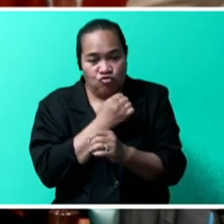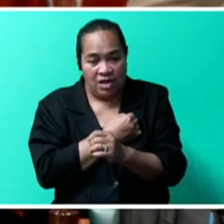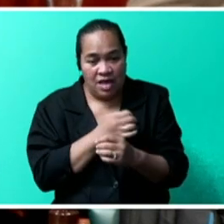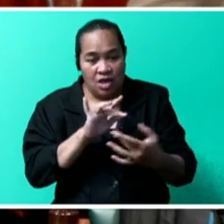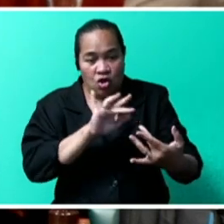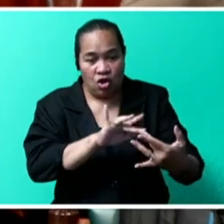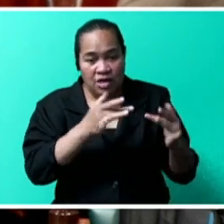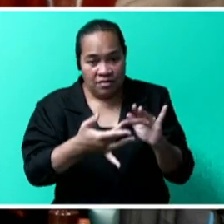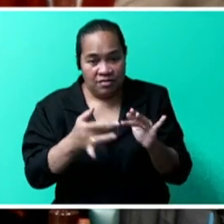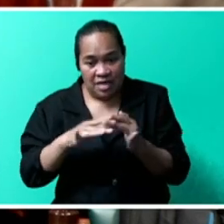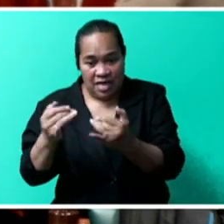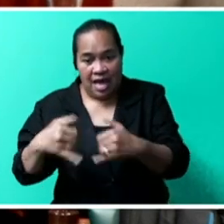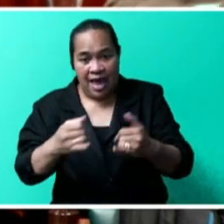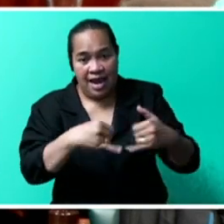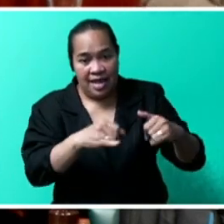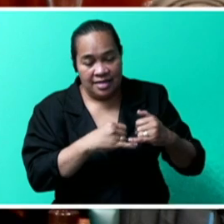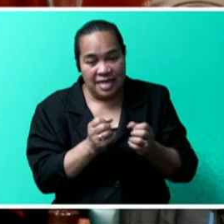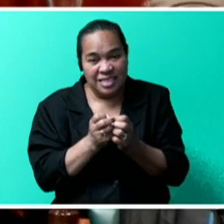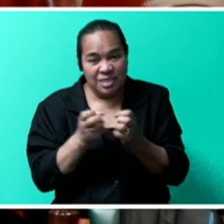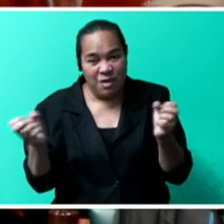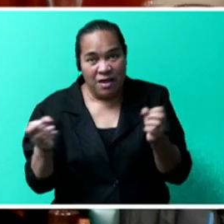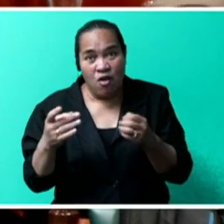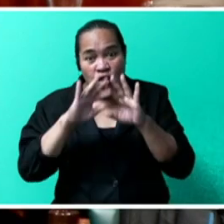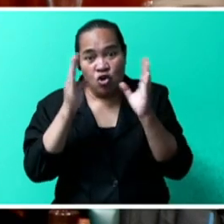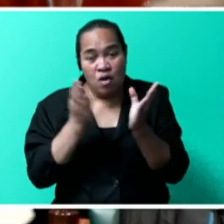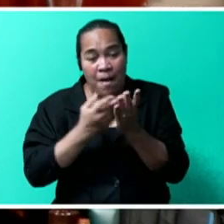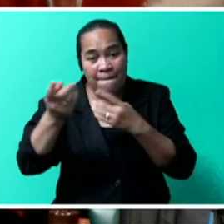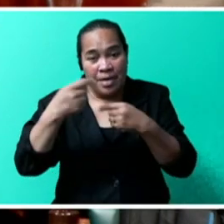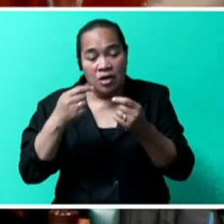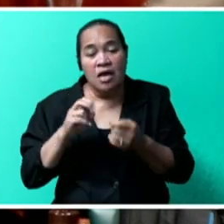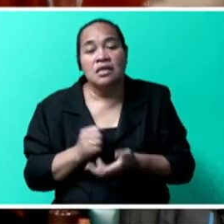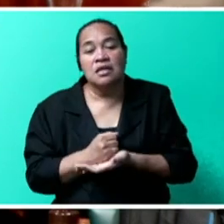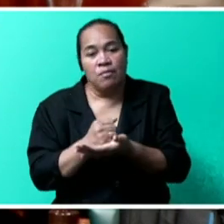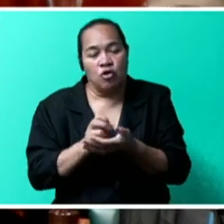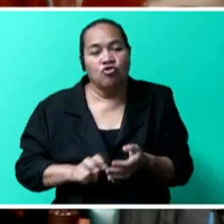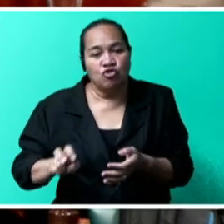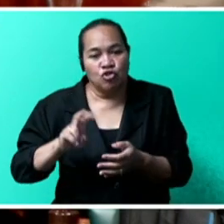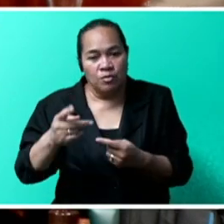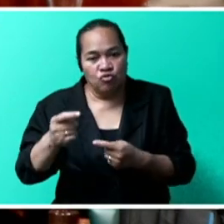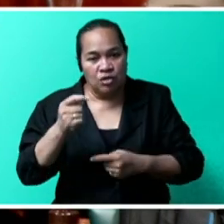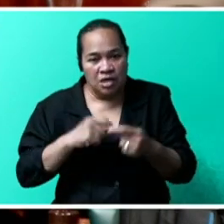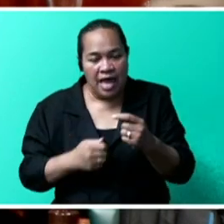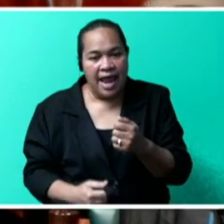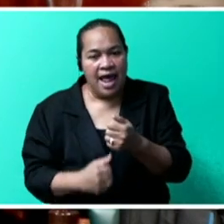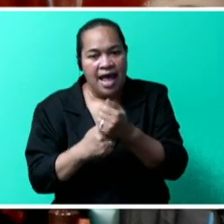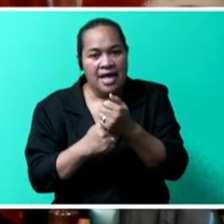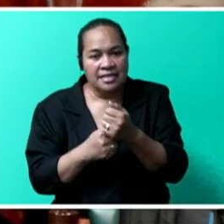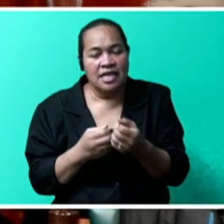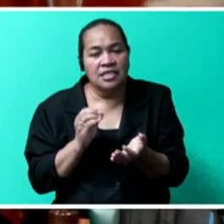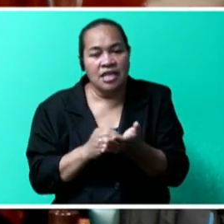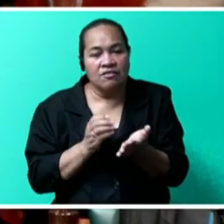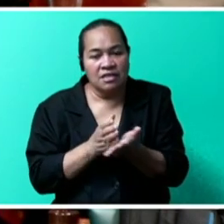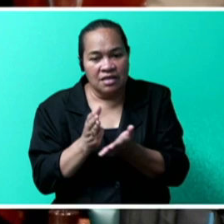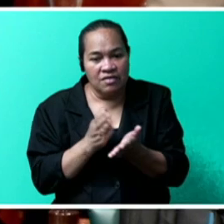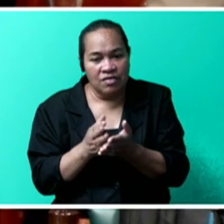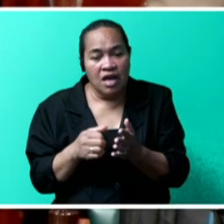islands, expanding access to global markets, supporting tourism and trade, enhancing service delivery, and reinforcing resilience